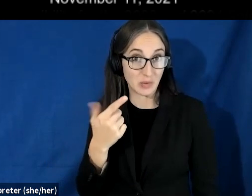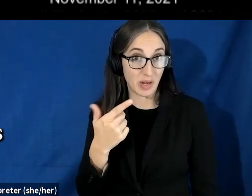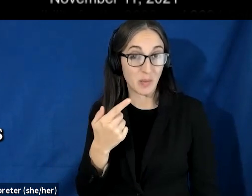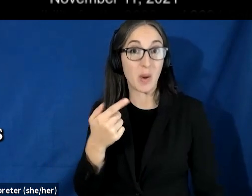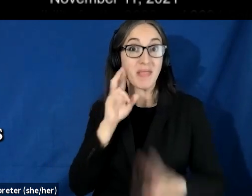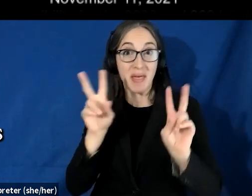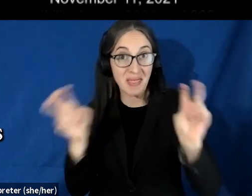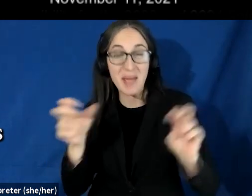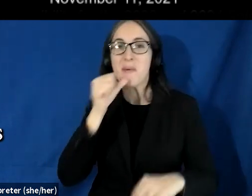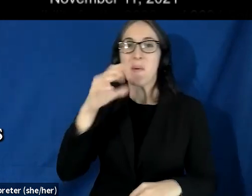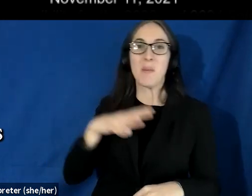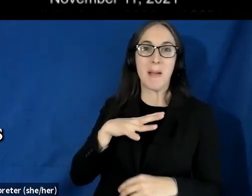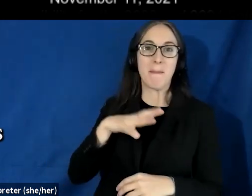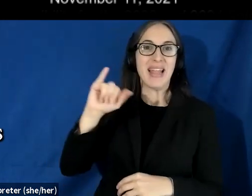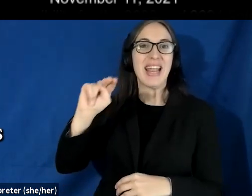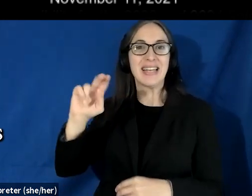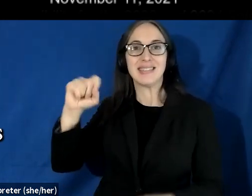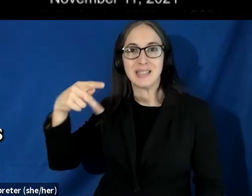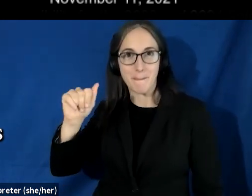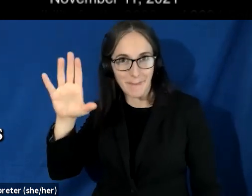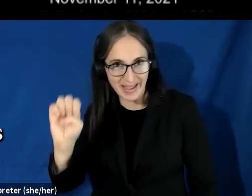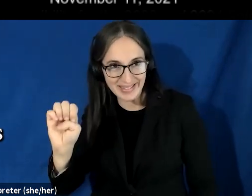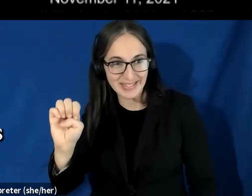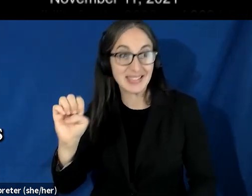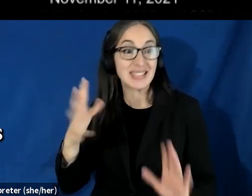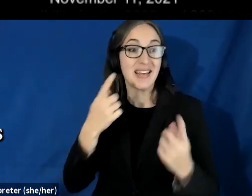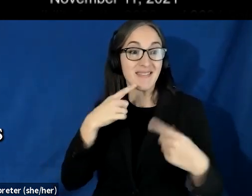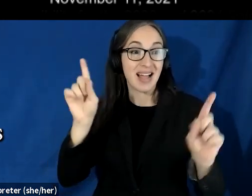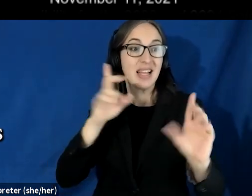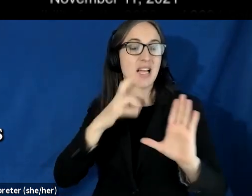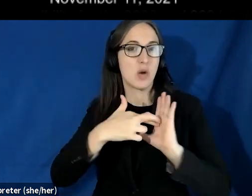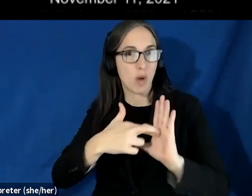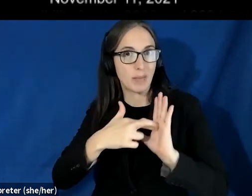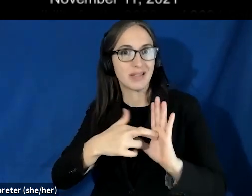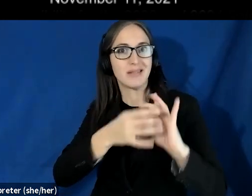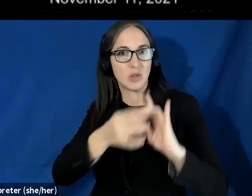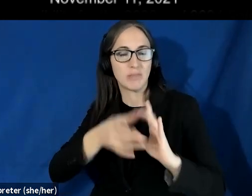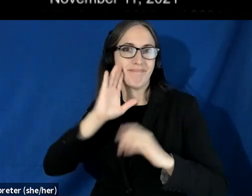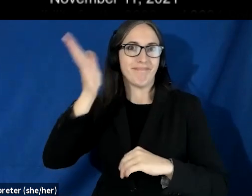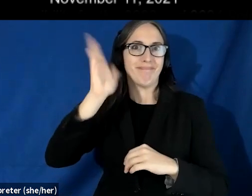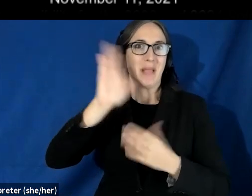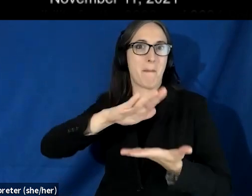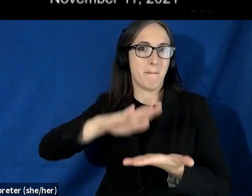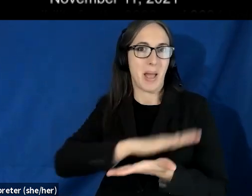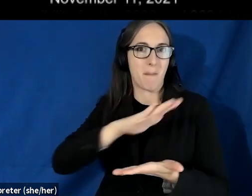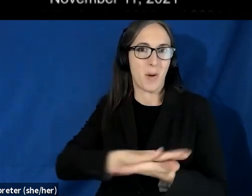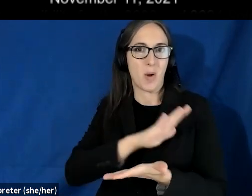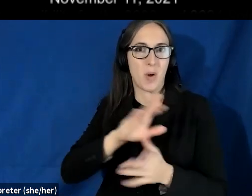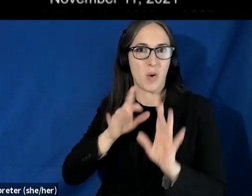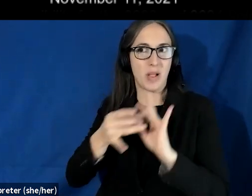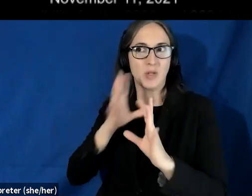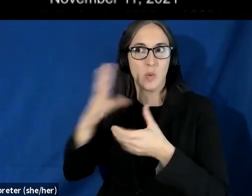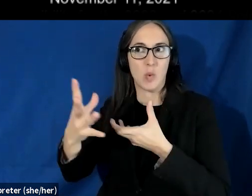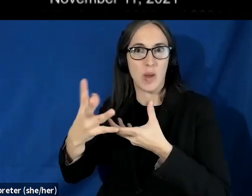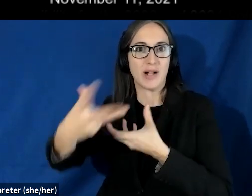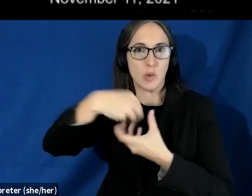in space. And finally, we presented our paper, result of our research on diversity, equity, and inclusion in the Middle East at the